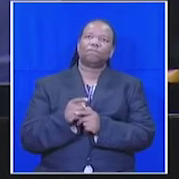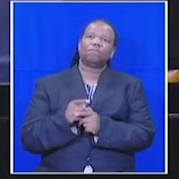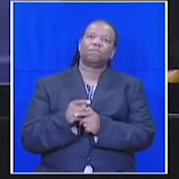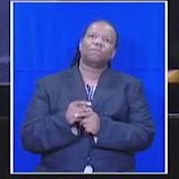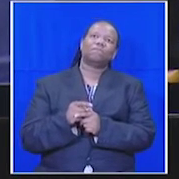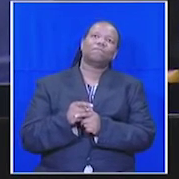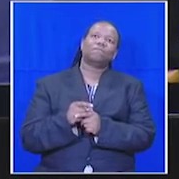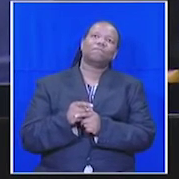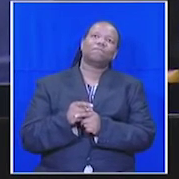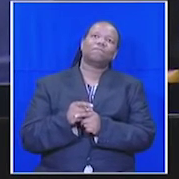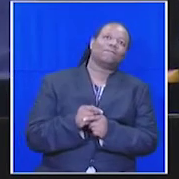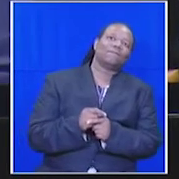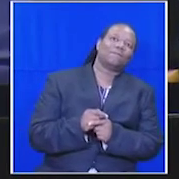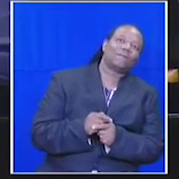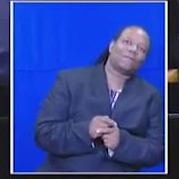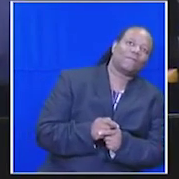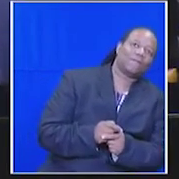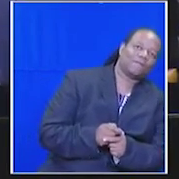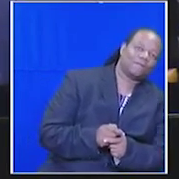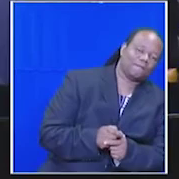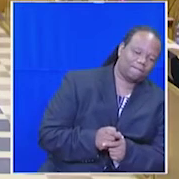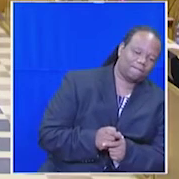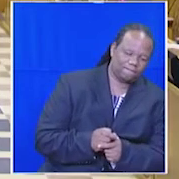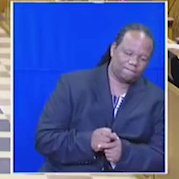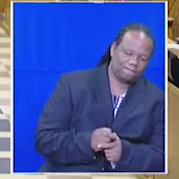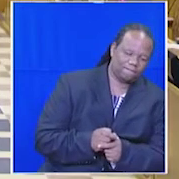for this.